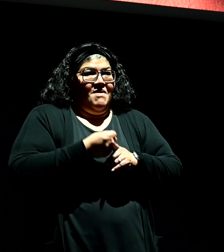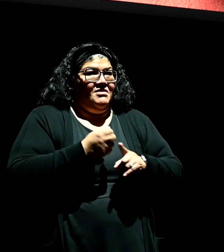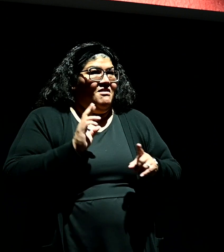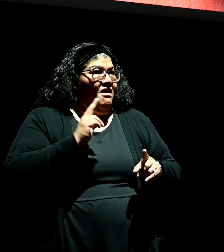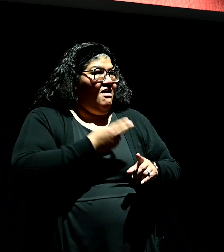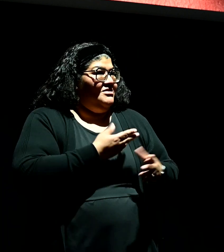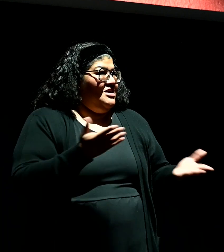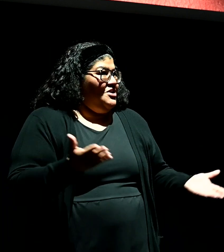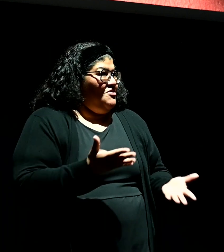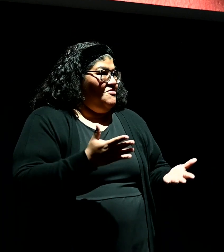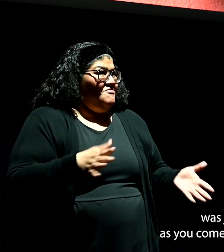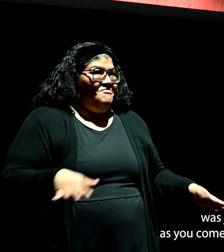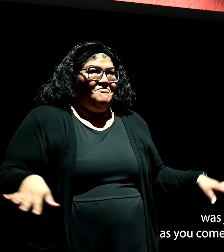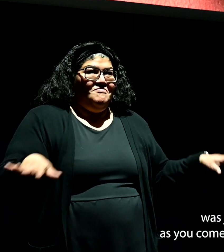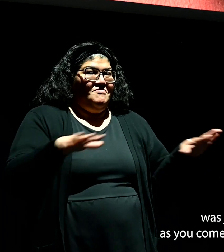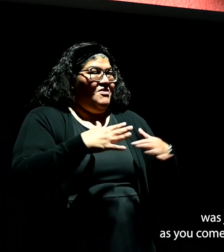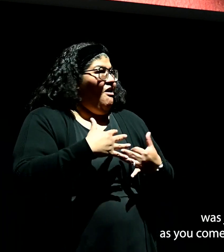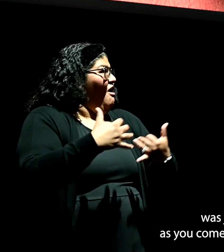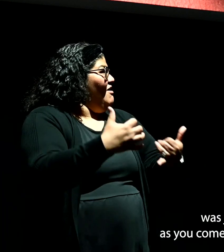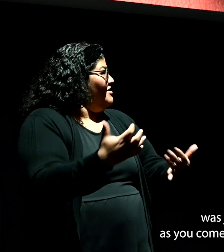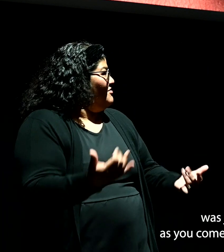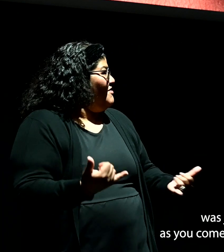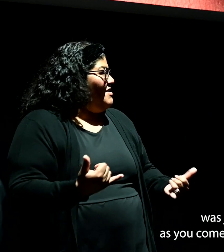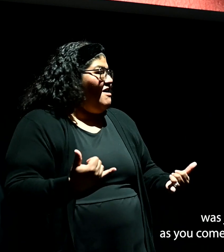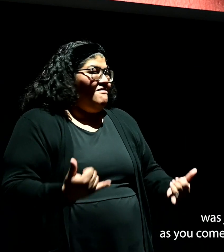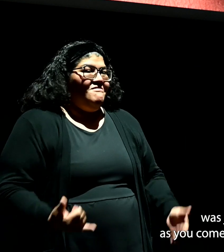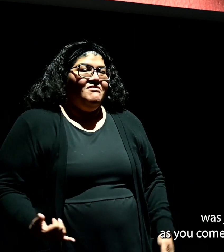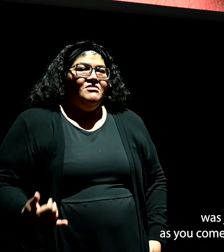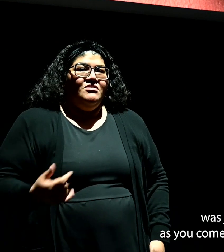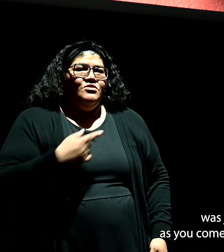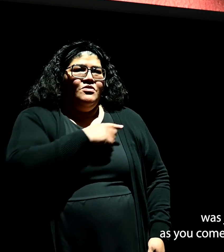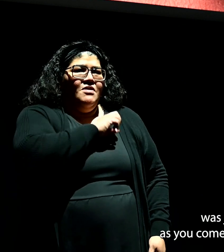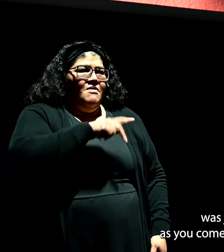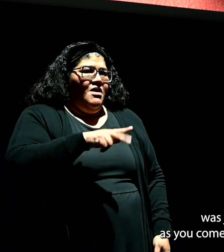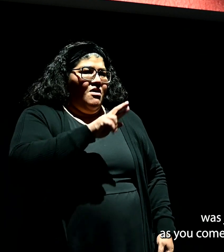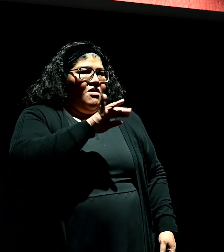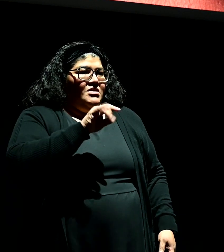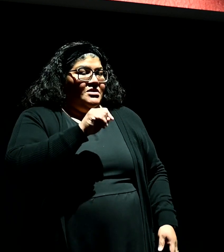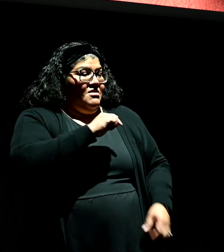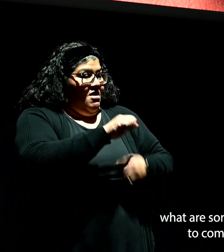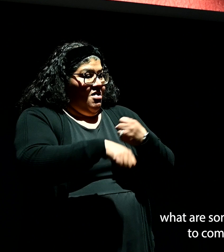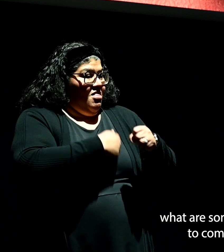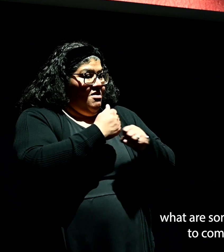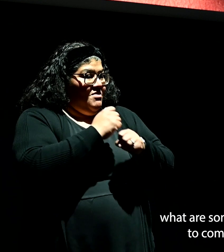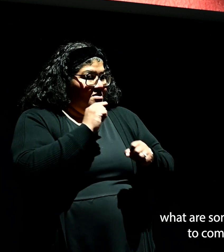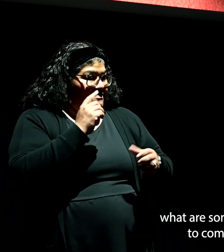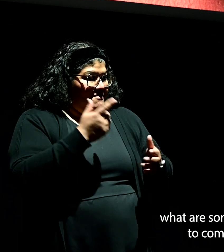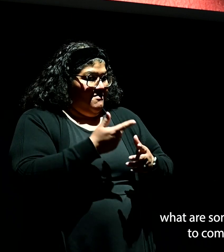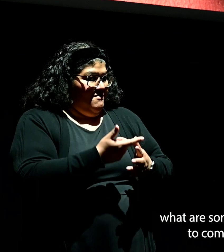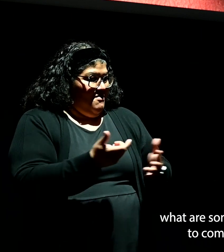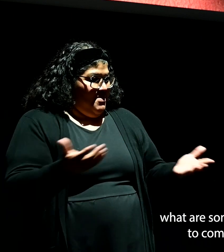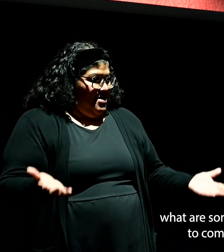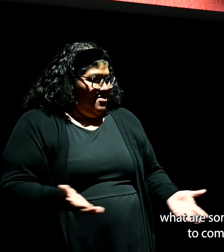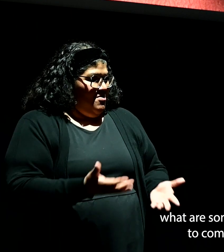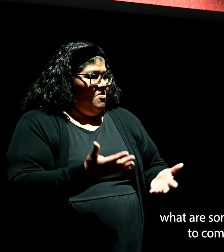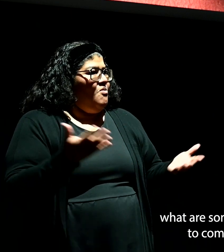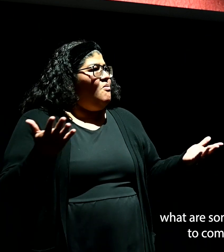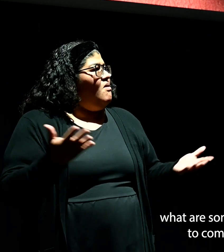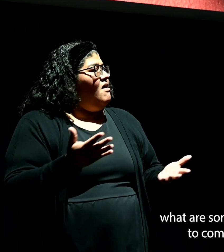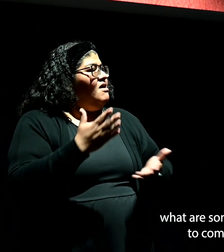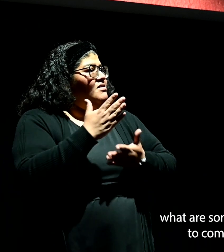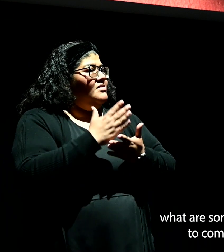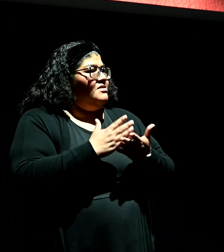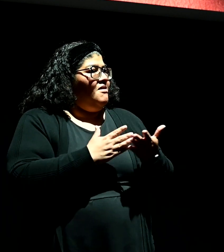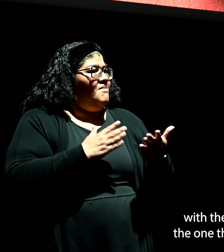room. And I was just wondering, as you come back to RIT as an alum, what are some aspects that you like to compare